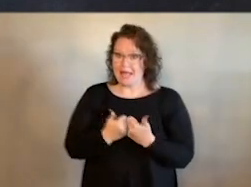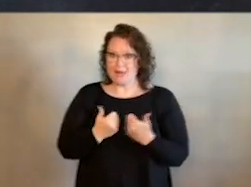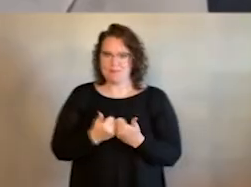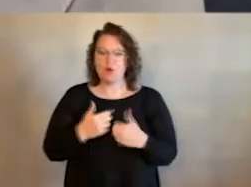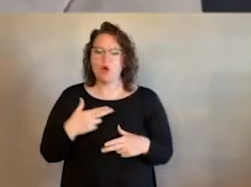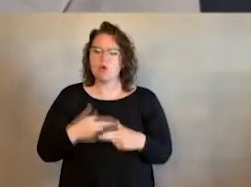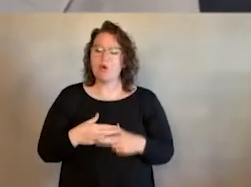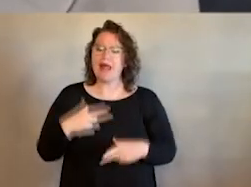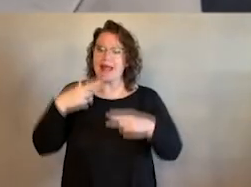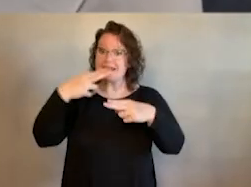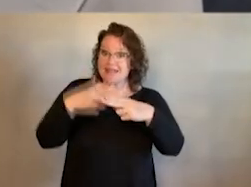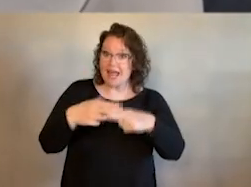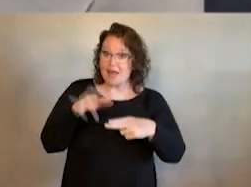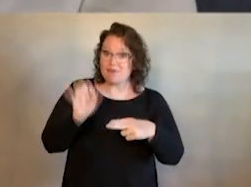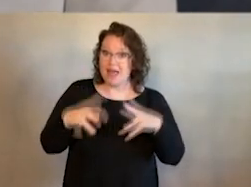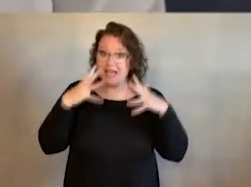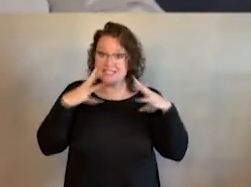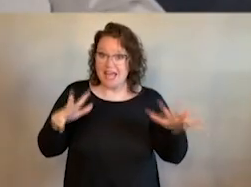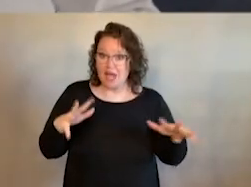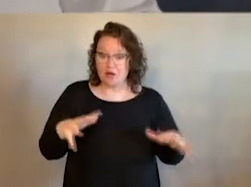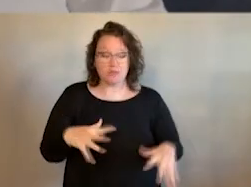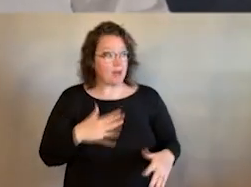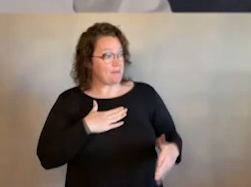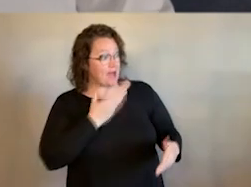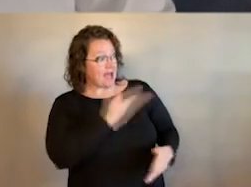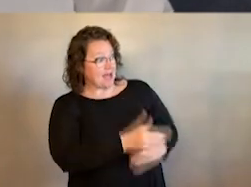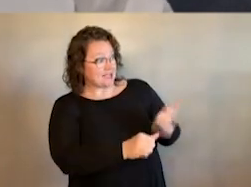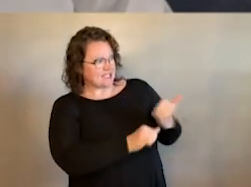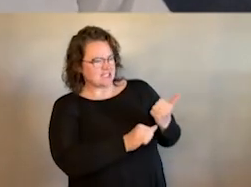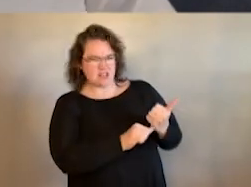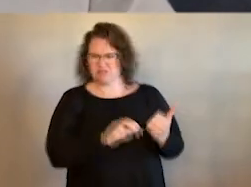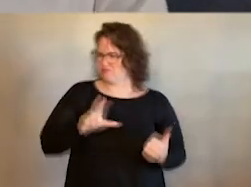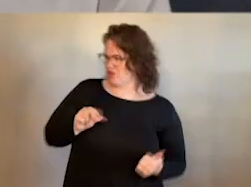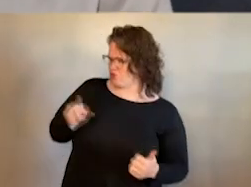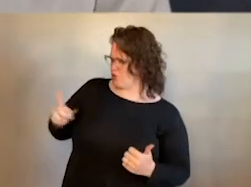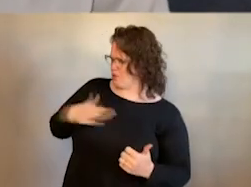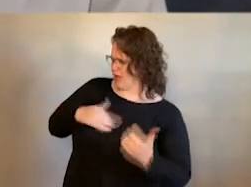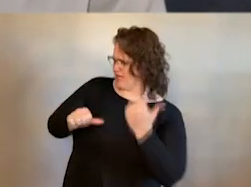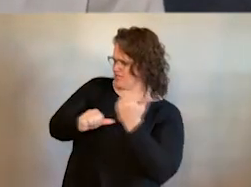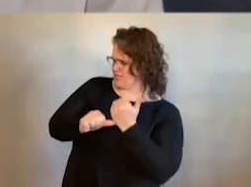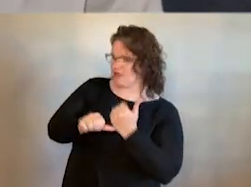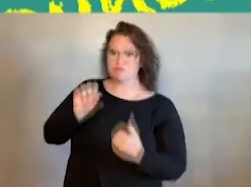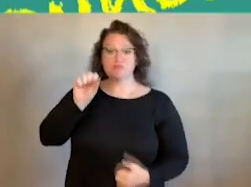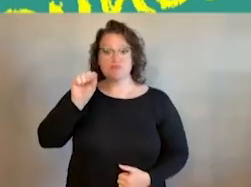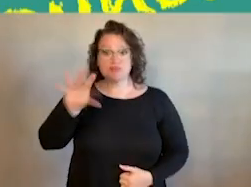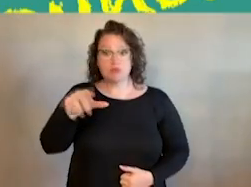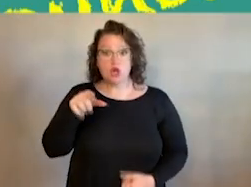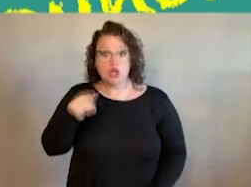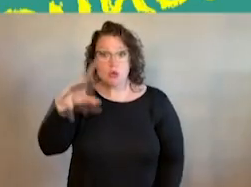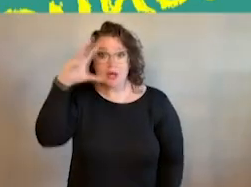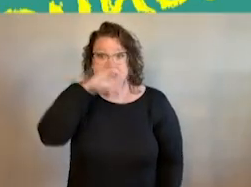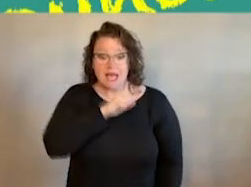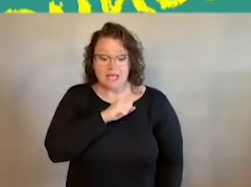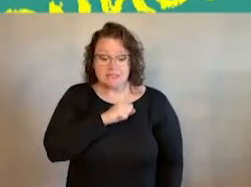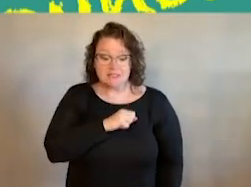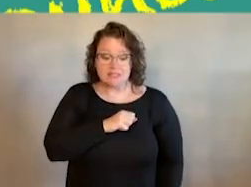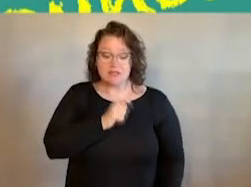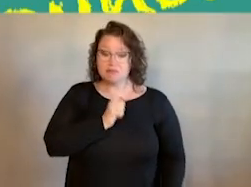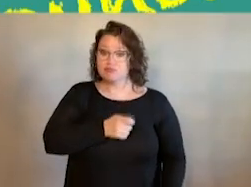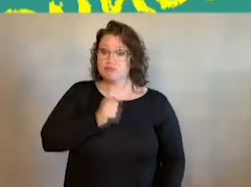assistant here. You're my assistant. We'll make a sound and you guess what that sound is.